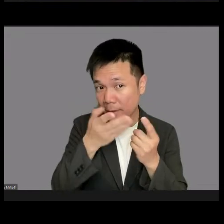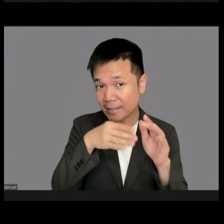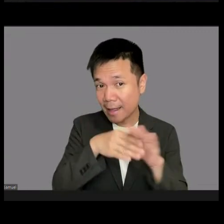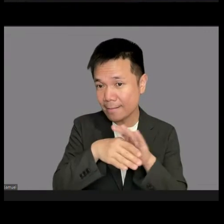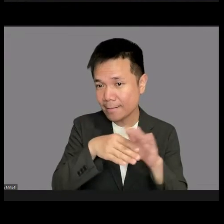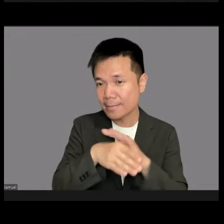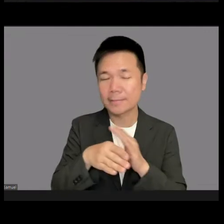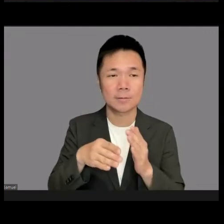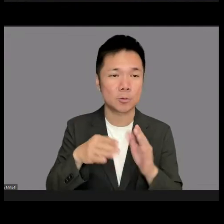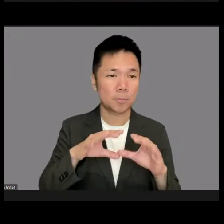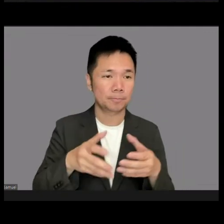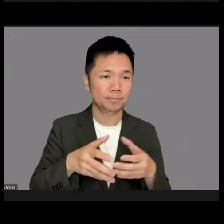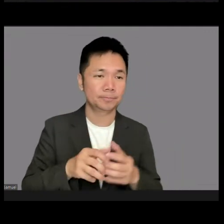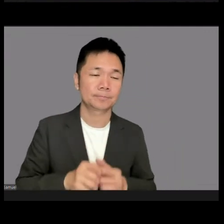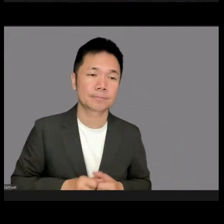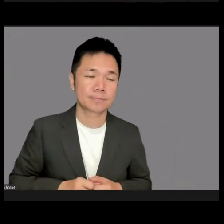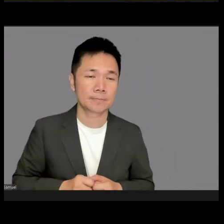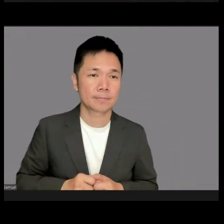group.